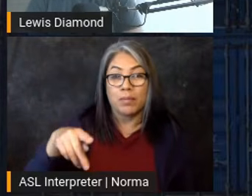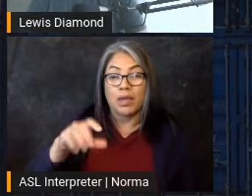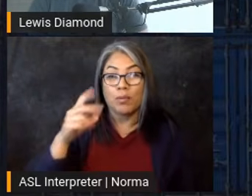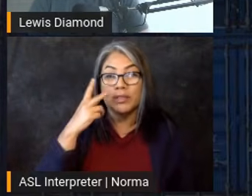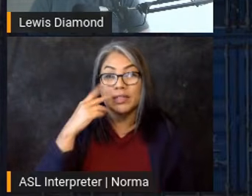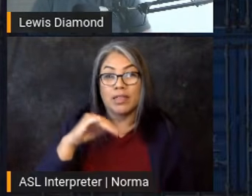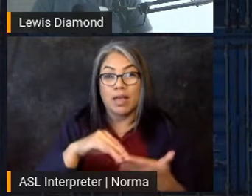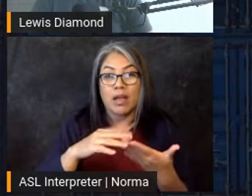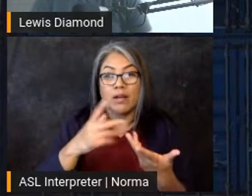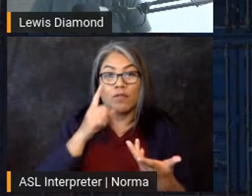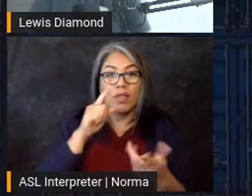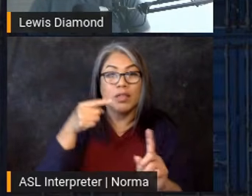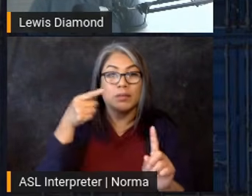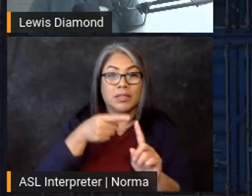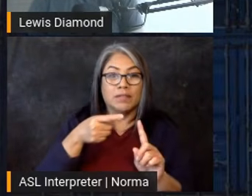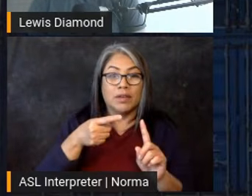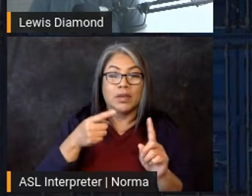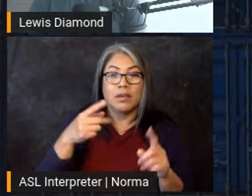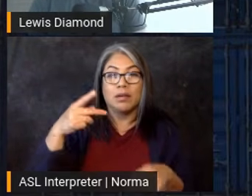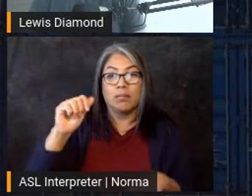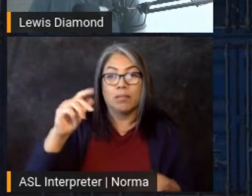package. Nice.